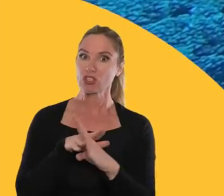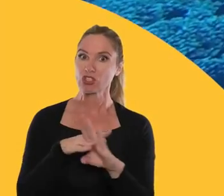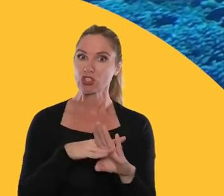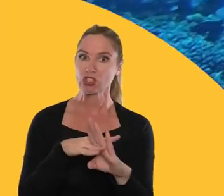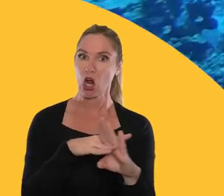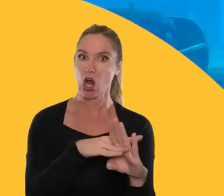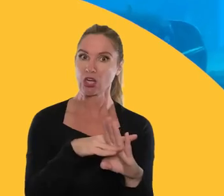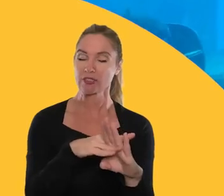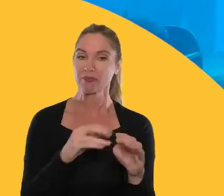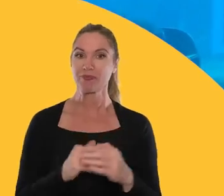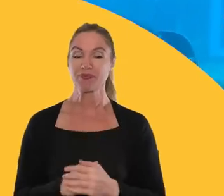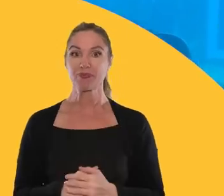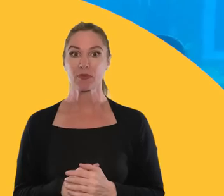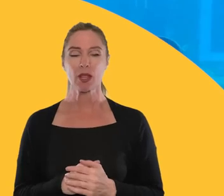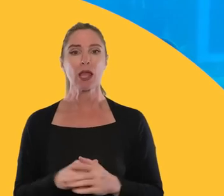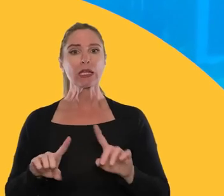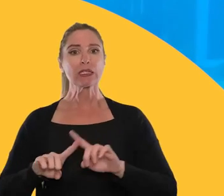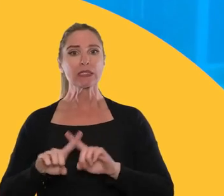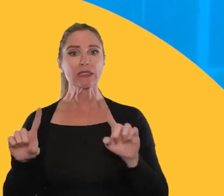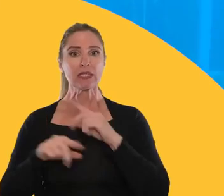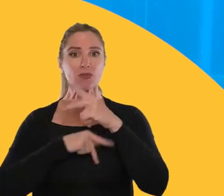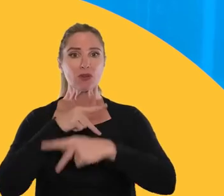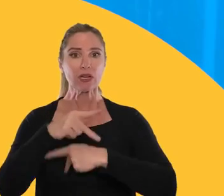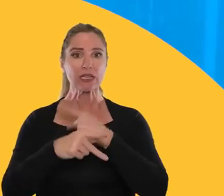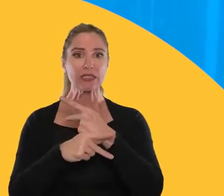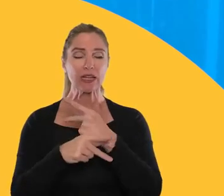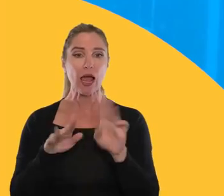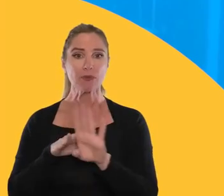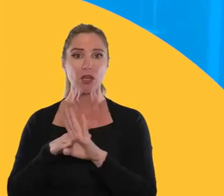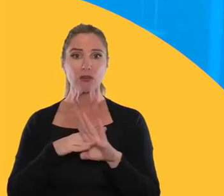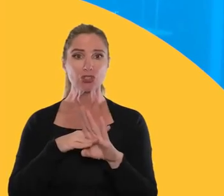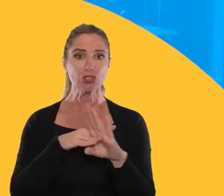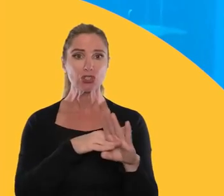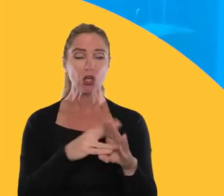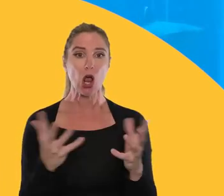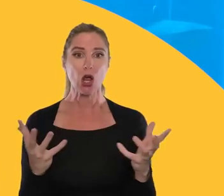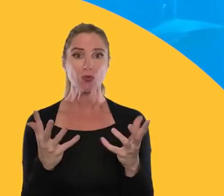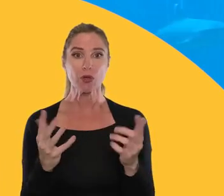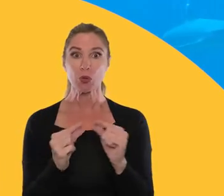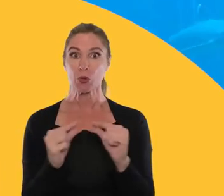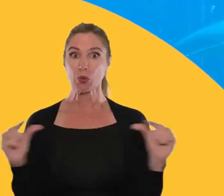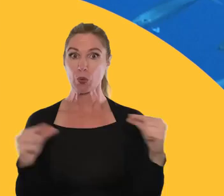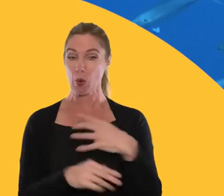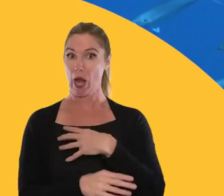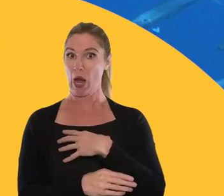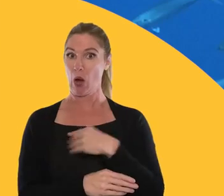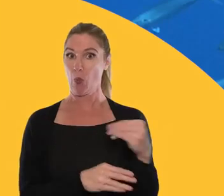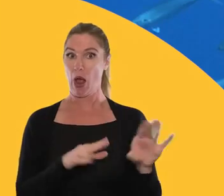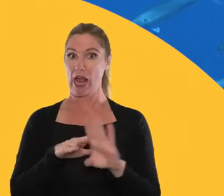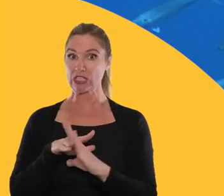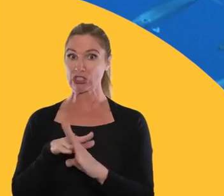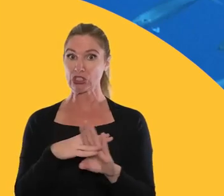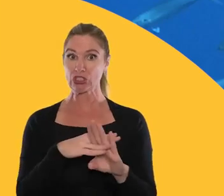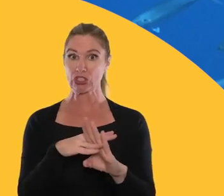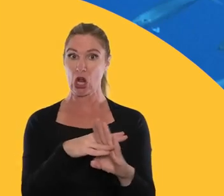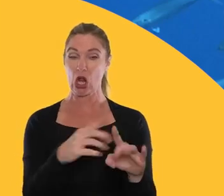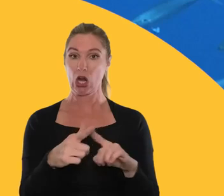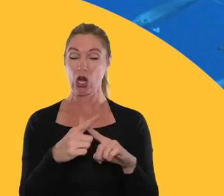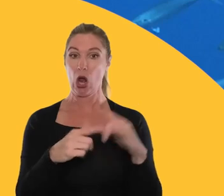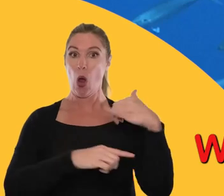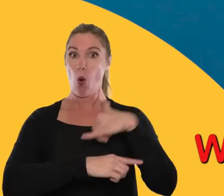sharks. Some of the different types of sharks are great white